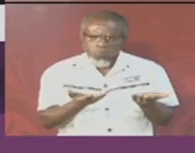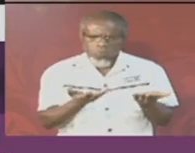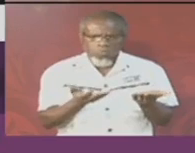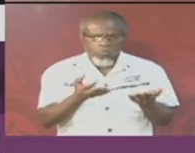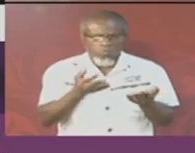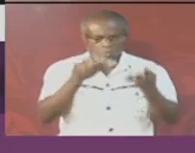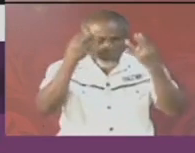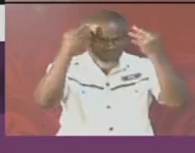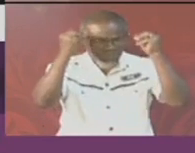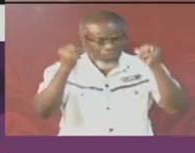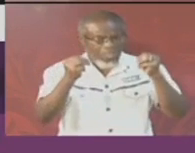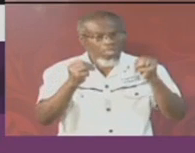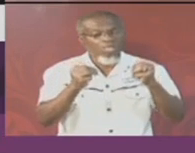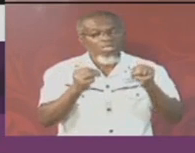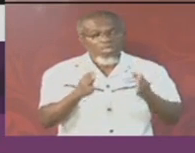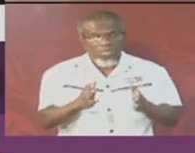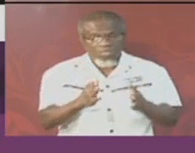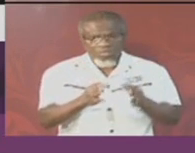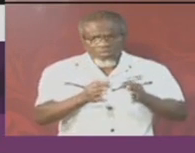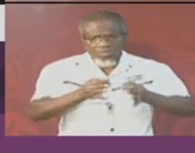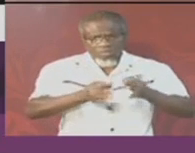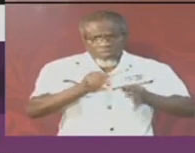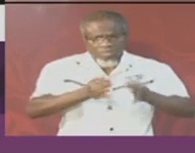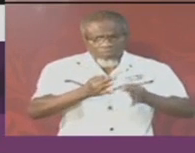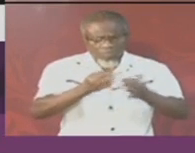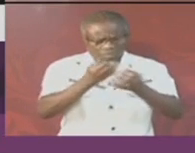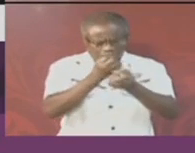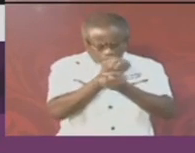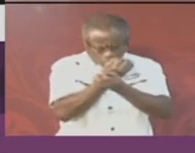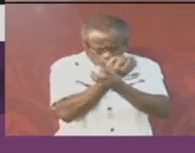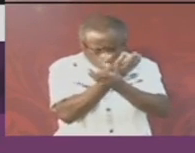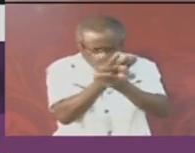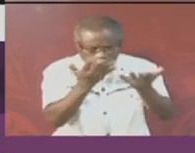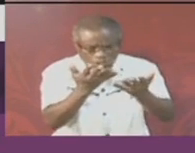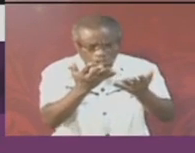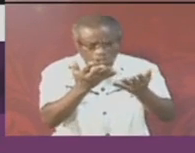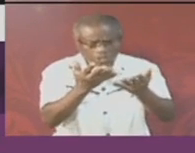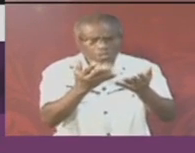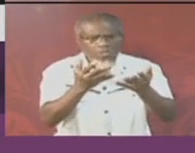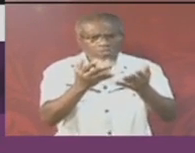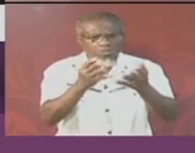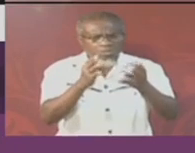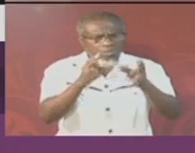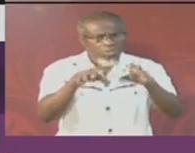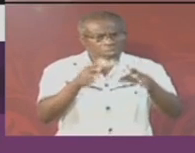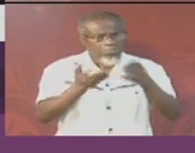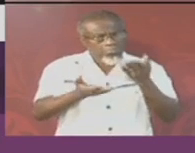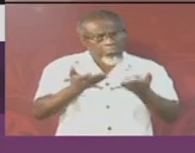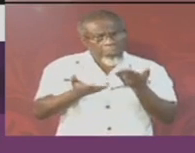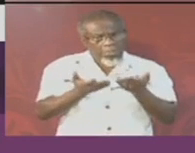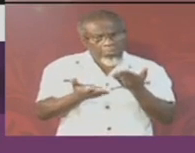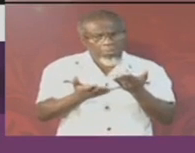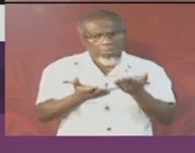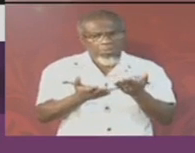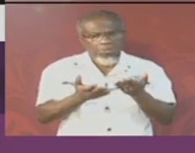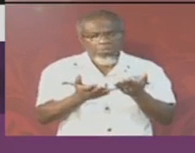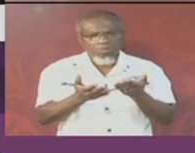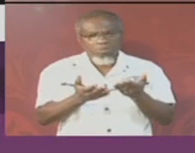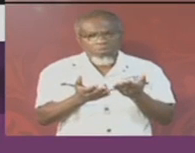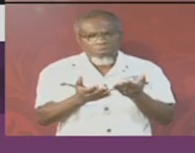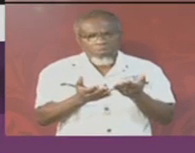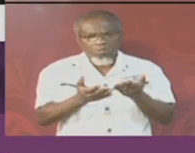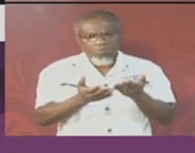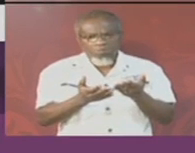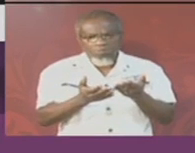going forward the data being given to the public could probably be changed up a bit so that, for instance, the very unfortunate deaths that we have